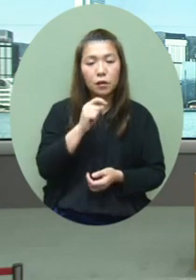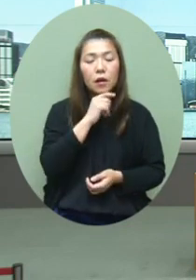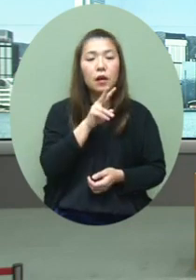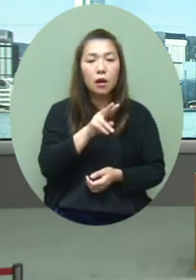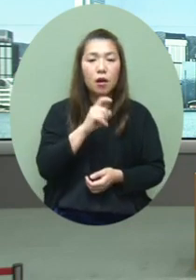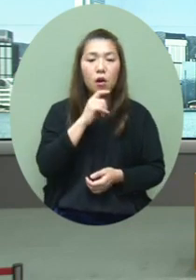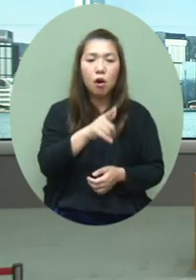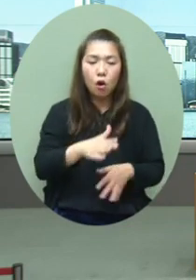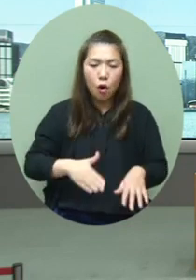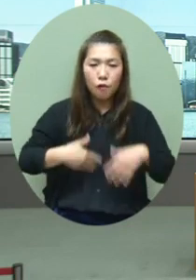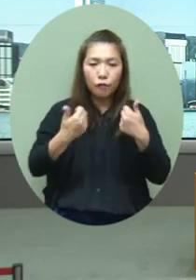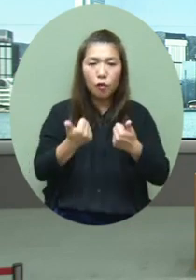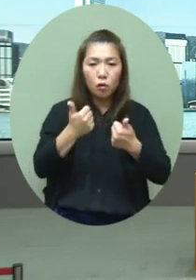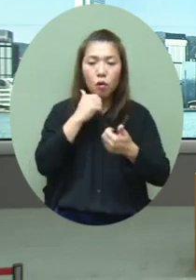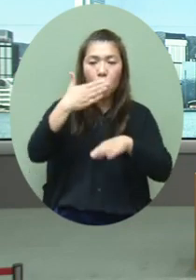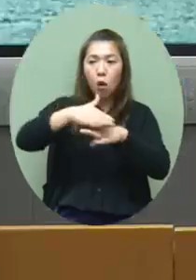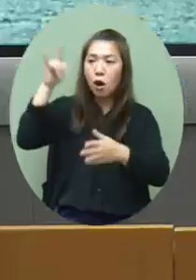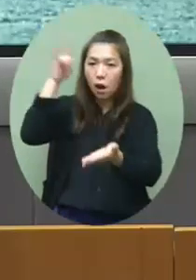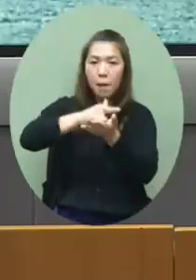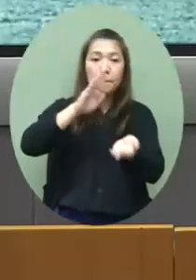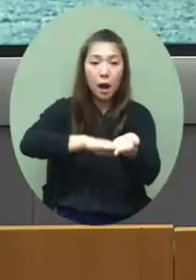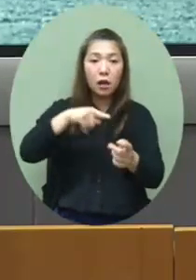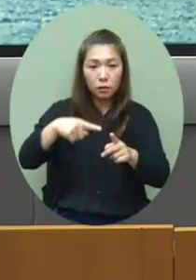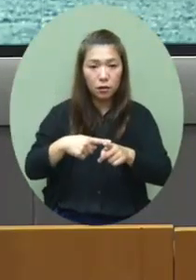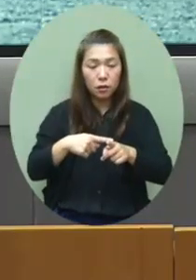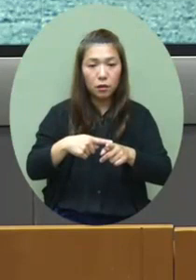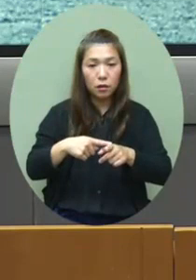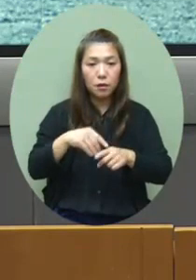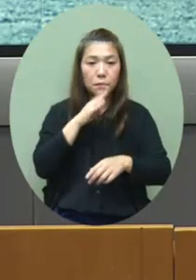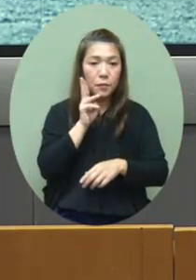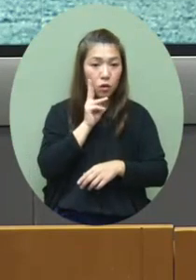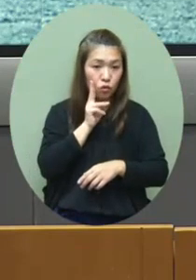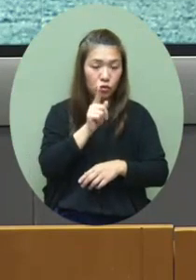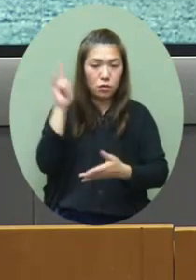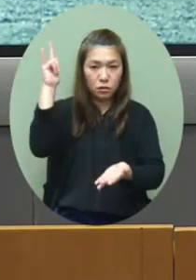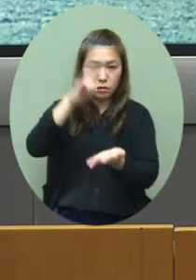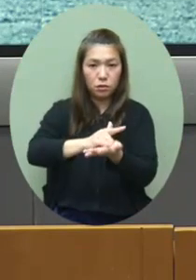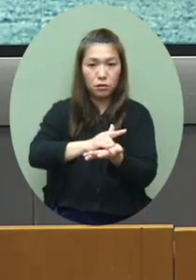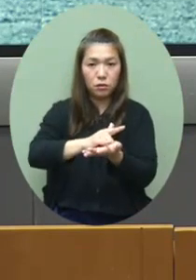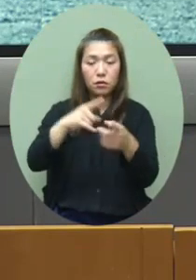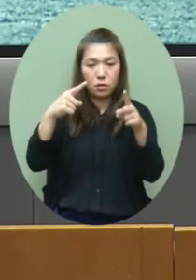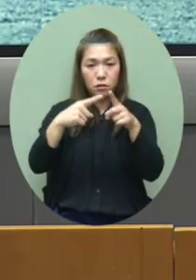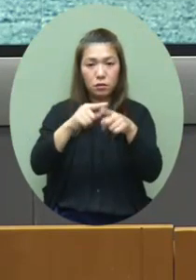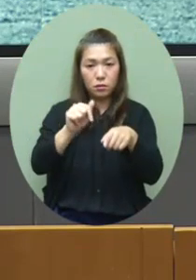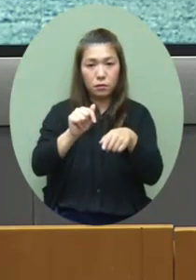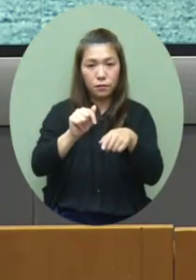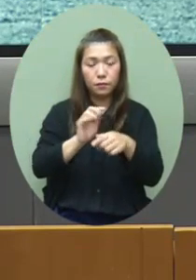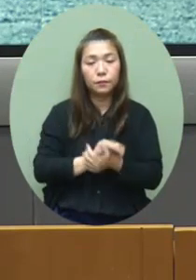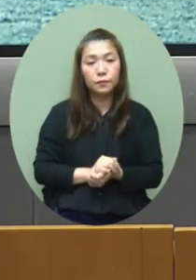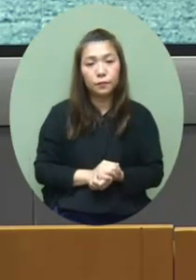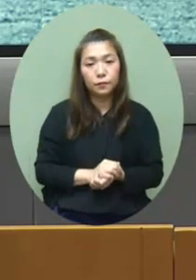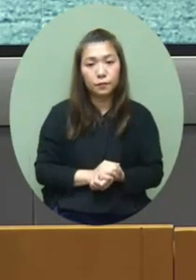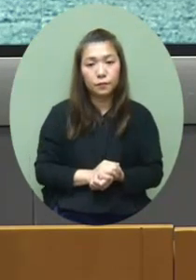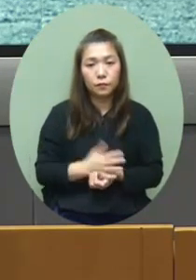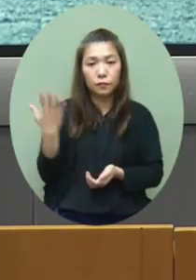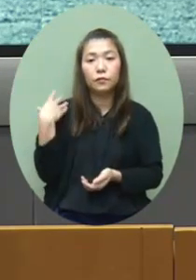so if a patient I mean if a traveller had a history of recovered from COVID